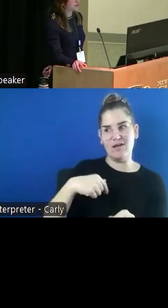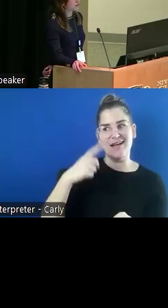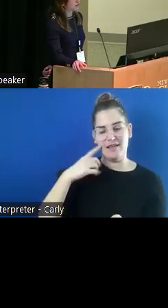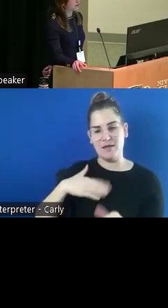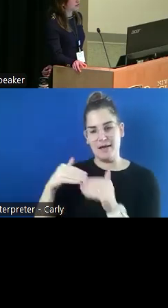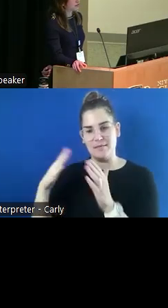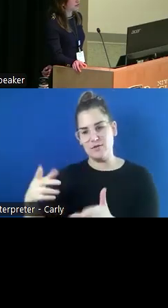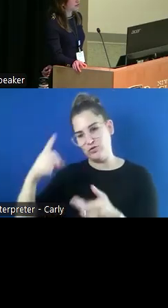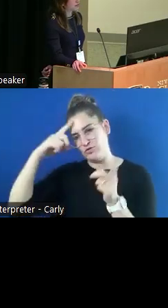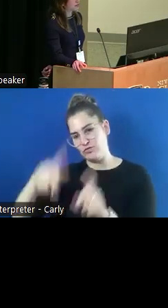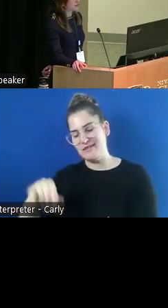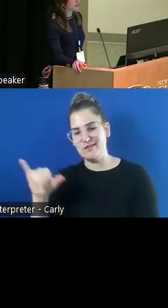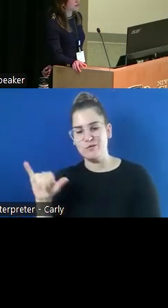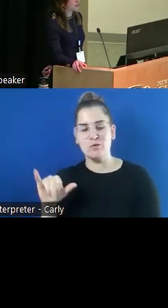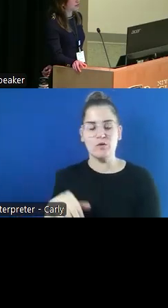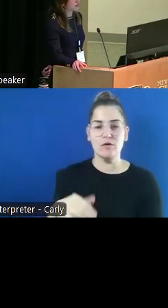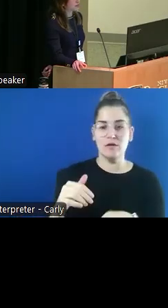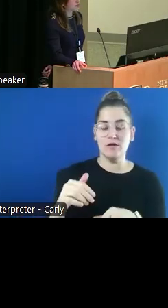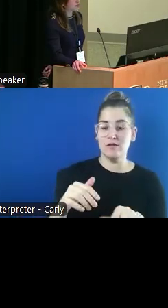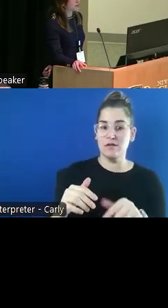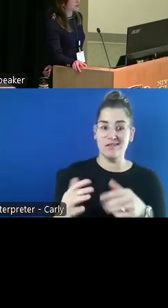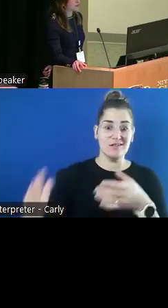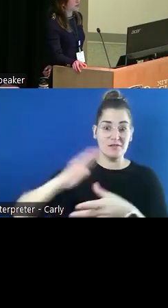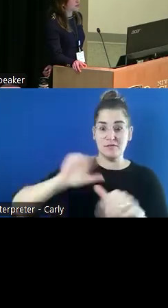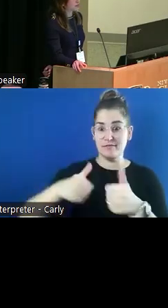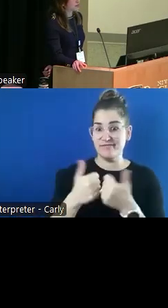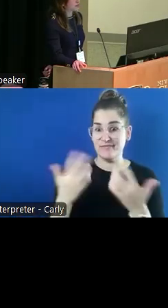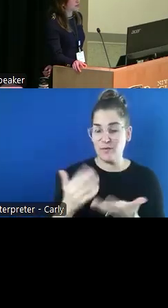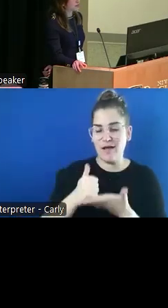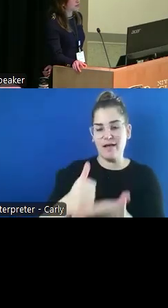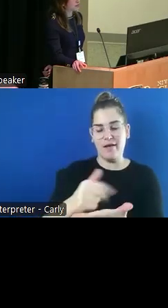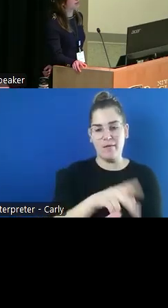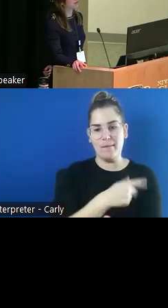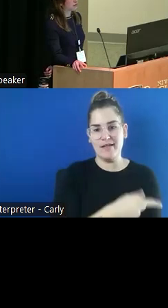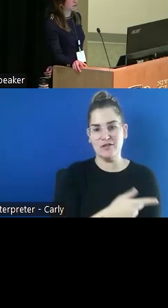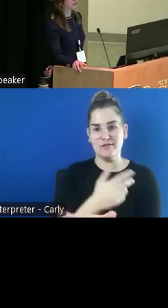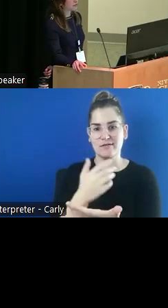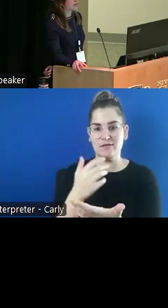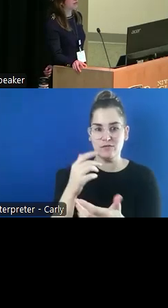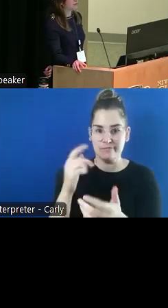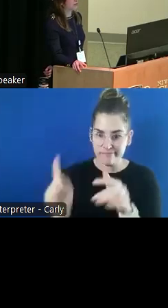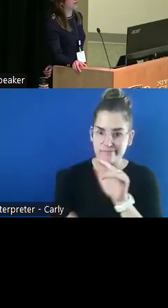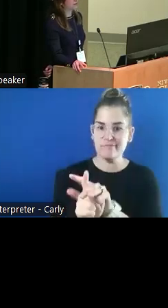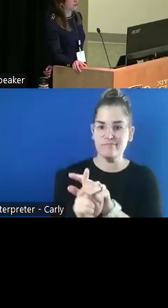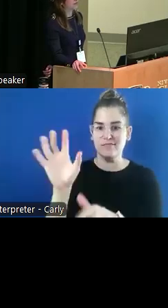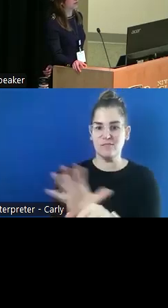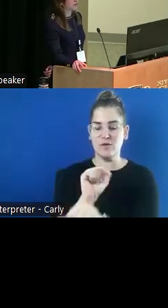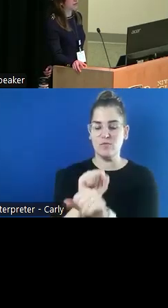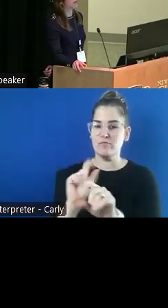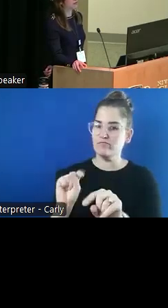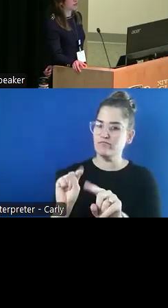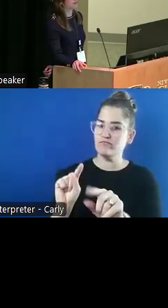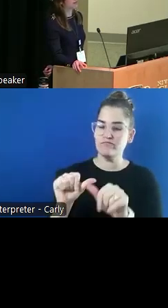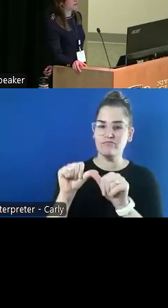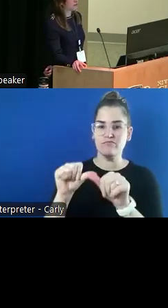agree as well, that sometimes the most challenging point of motivation is just helping patients attend their appointments with sufficient regularity for a